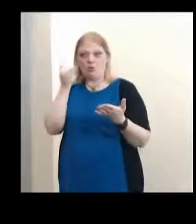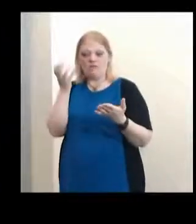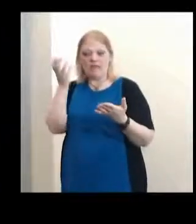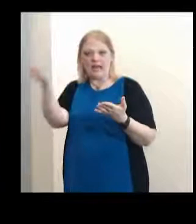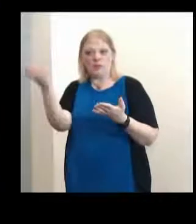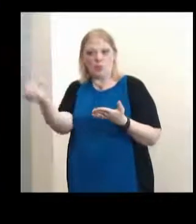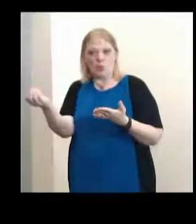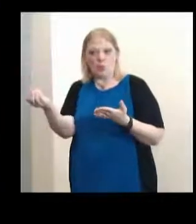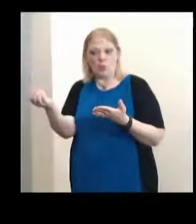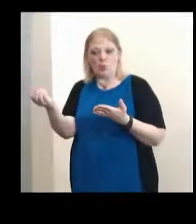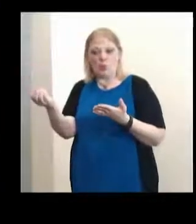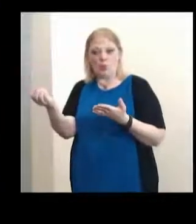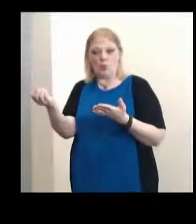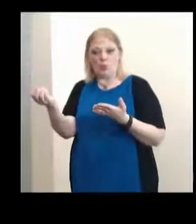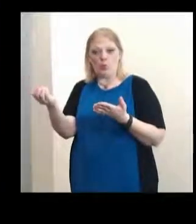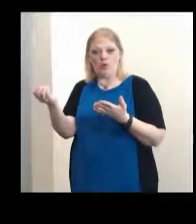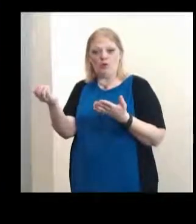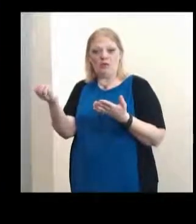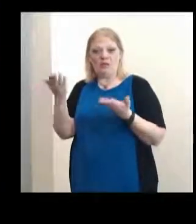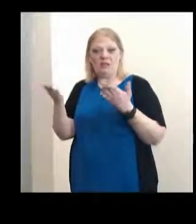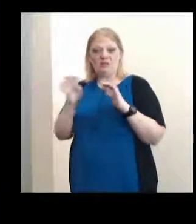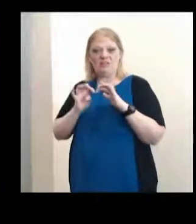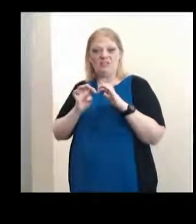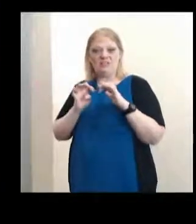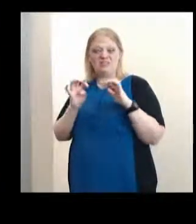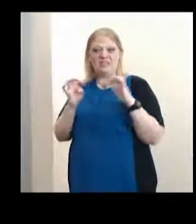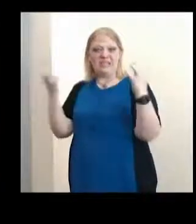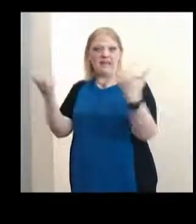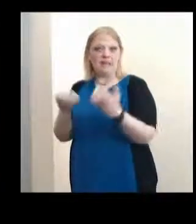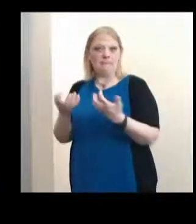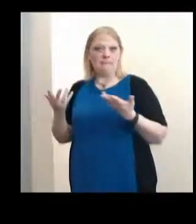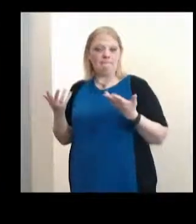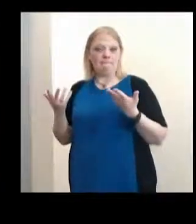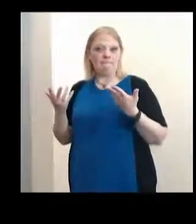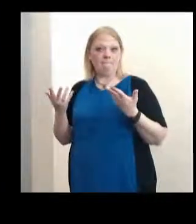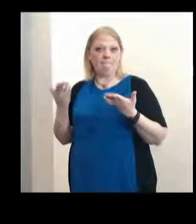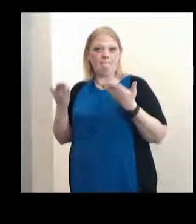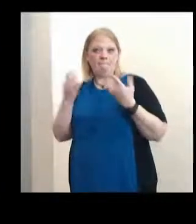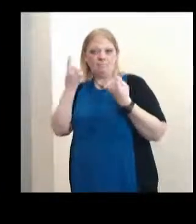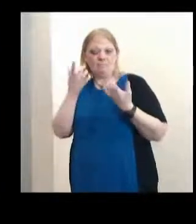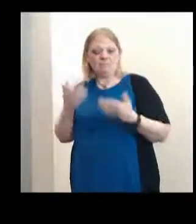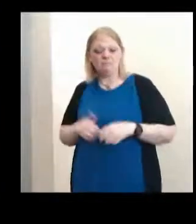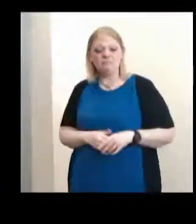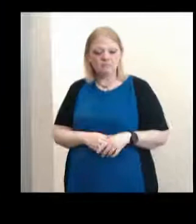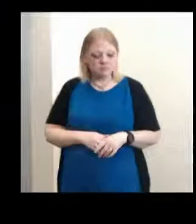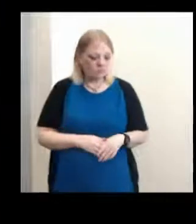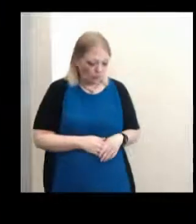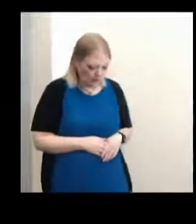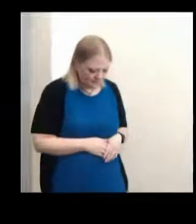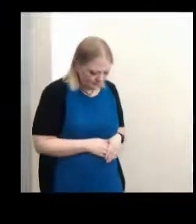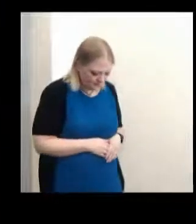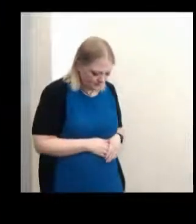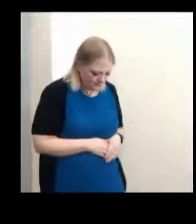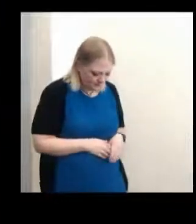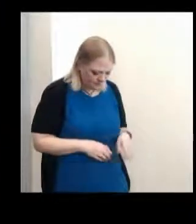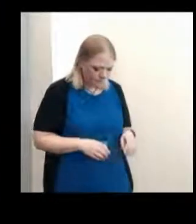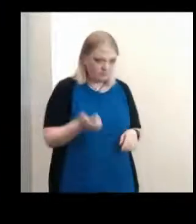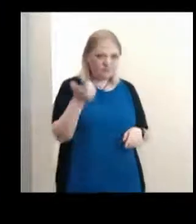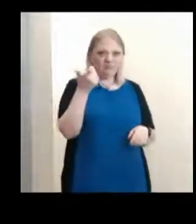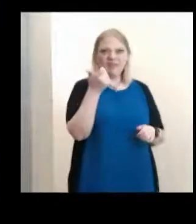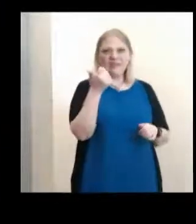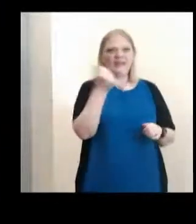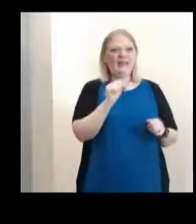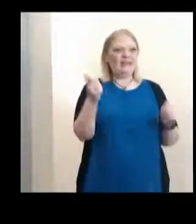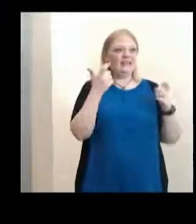outdoor sports stadiums, possibly Bill stadiums, is being considered. Well, any large site